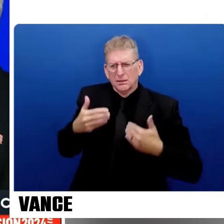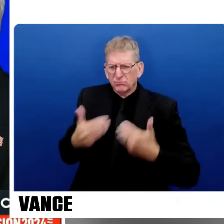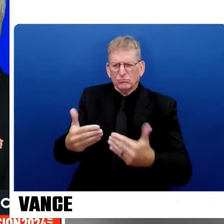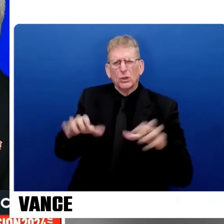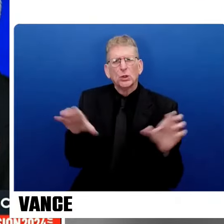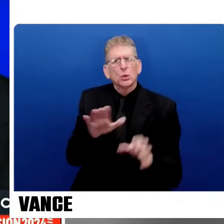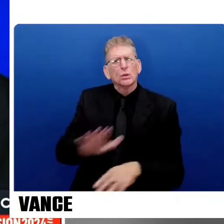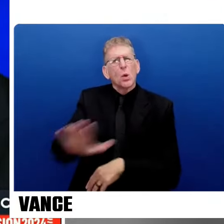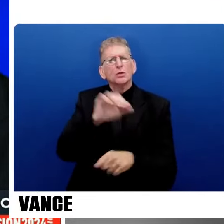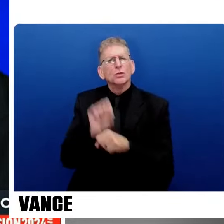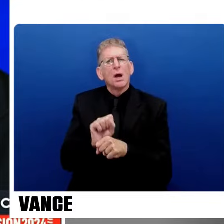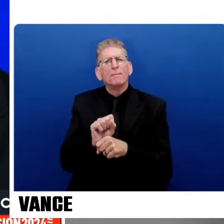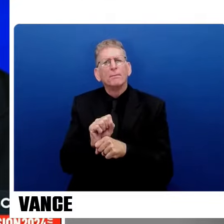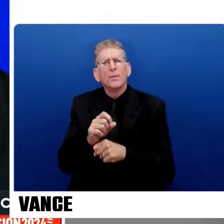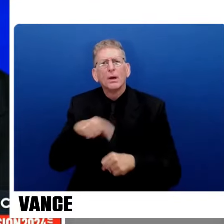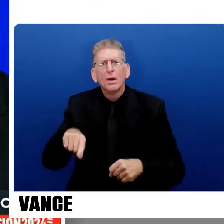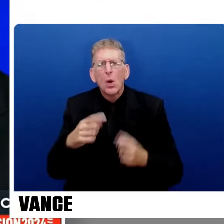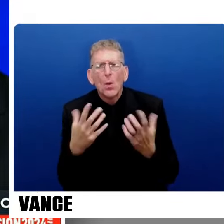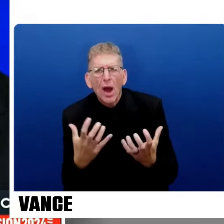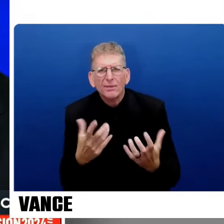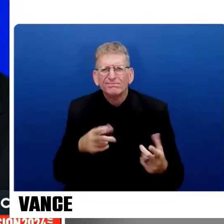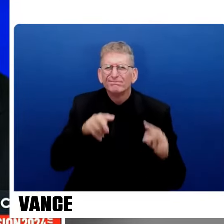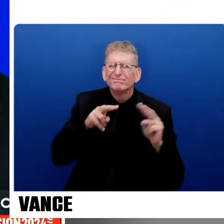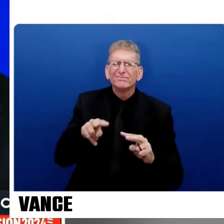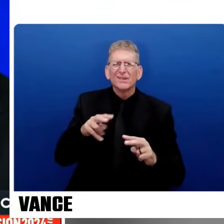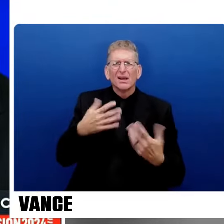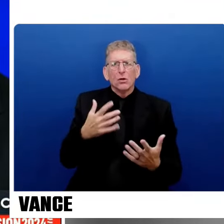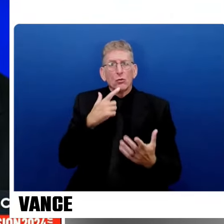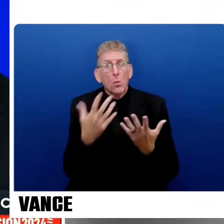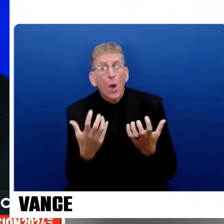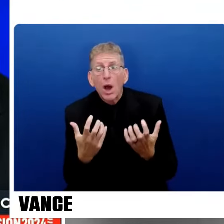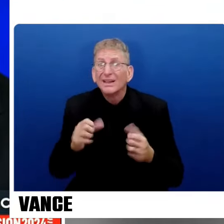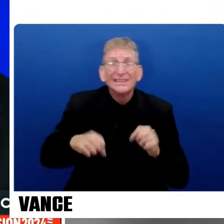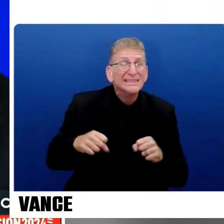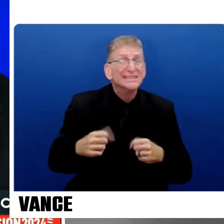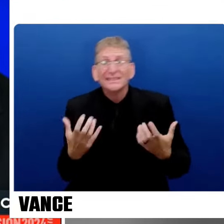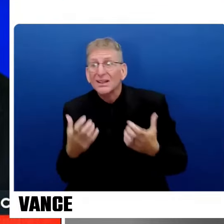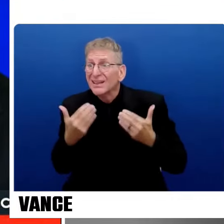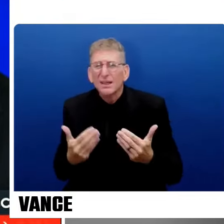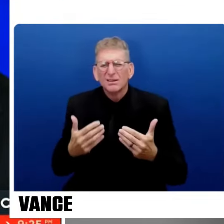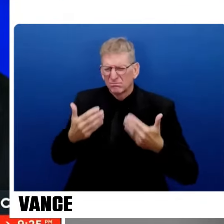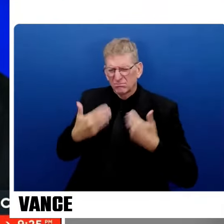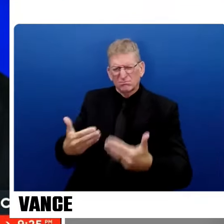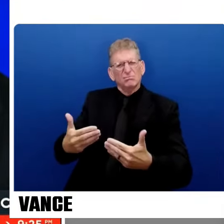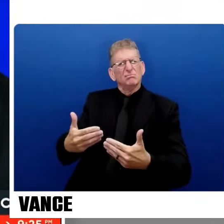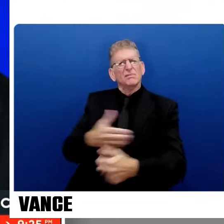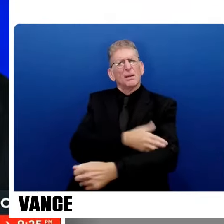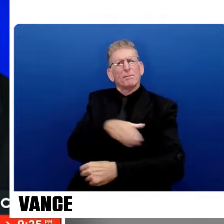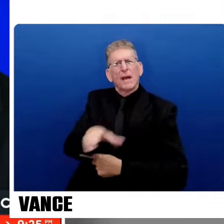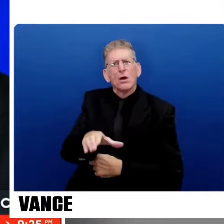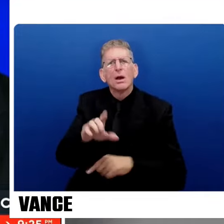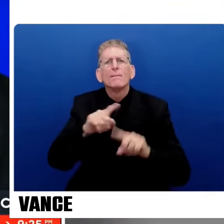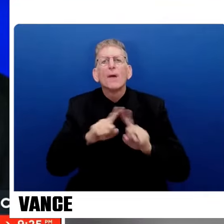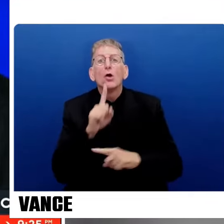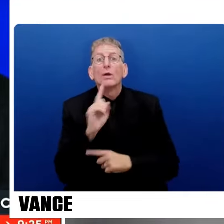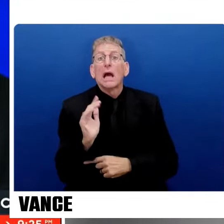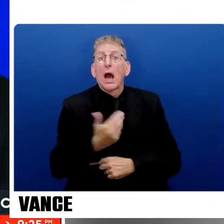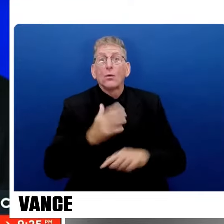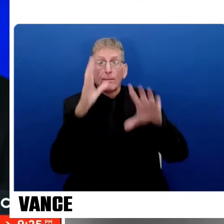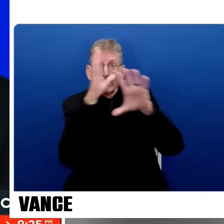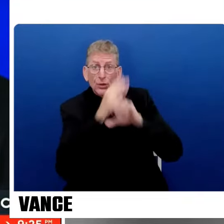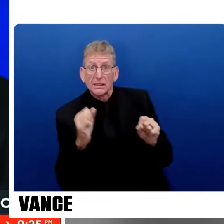course, additional resources would help, but most of this is about the president and the vice president empowering our law enforcement to say, if you try to come